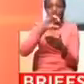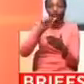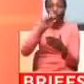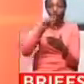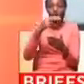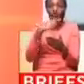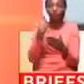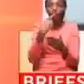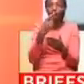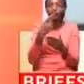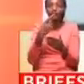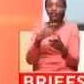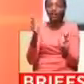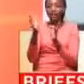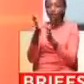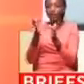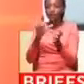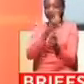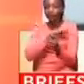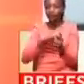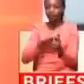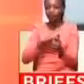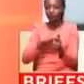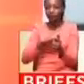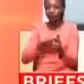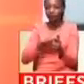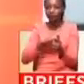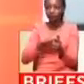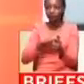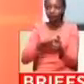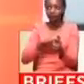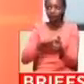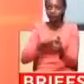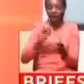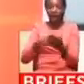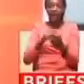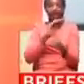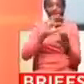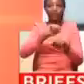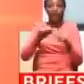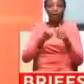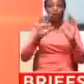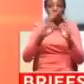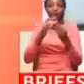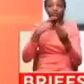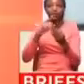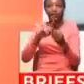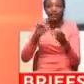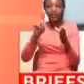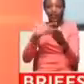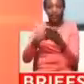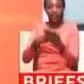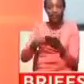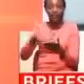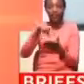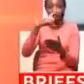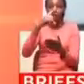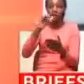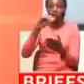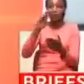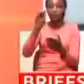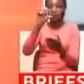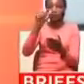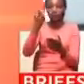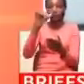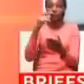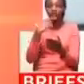is Lord. Alijina sua vipi na familia yake ilijua the trap he was falling into. Also, Gibson Amenya here is just exclaiming